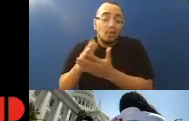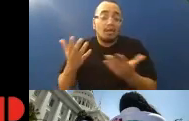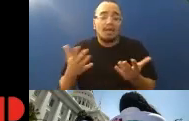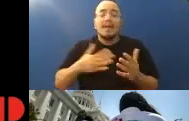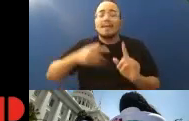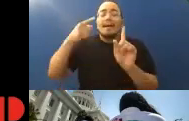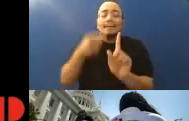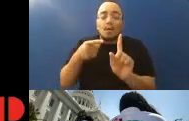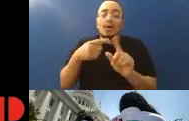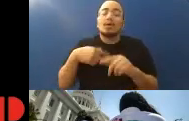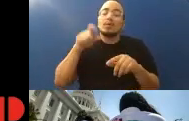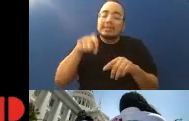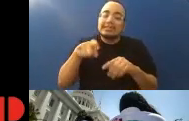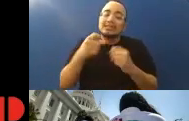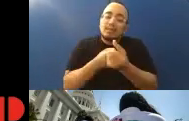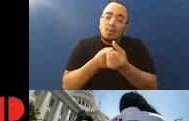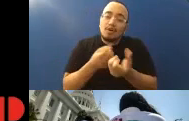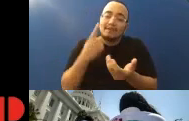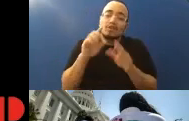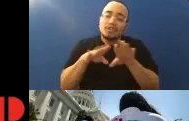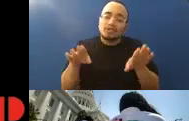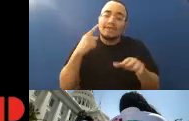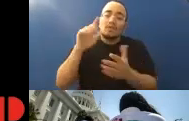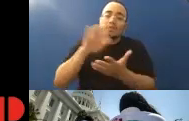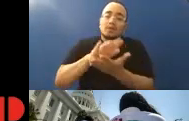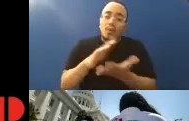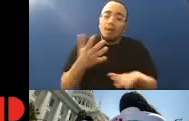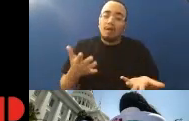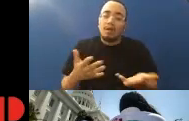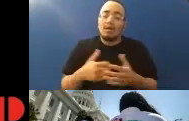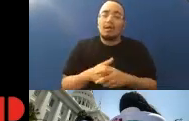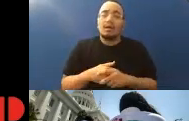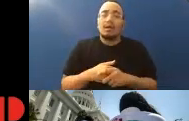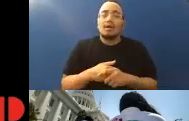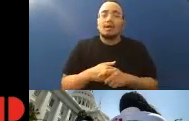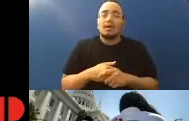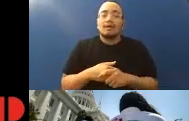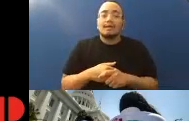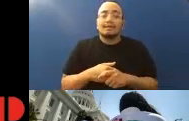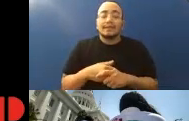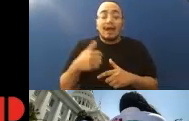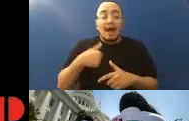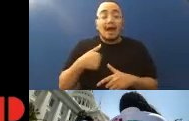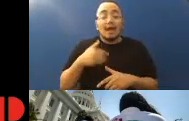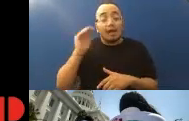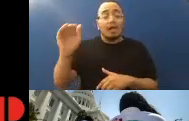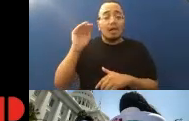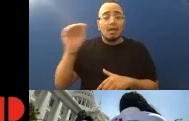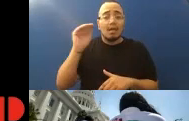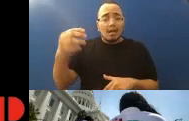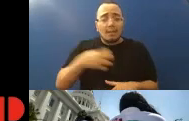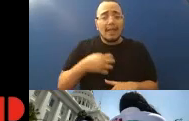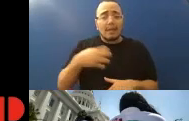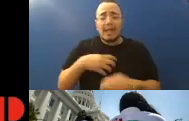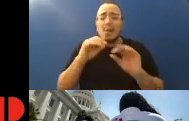proper support to begin with. But like, and then me complaining about how they keep harassing me and keep bothering me, no